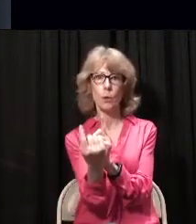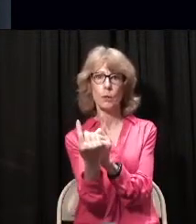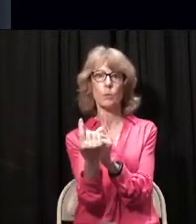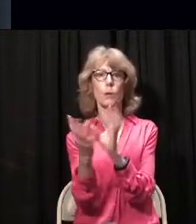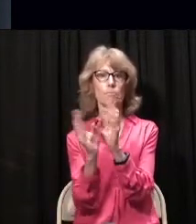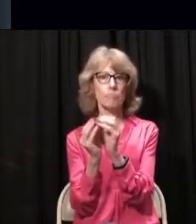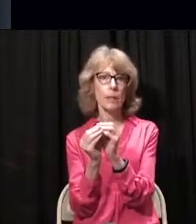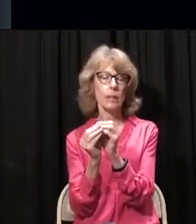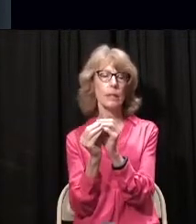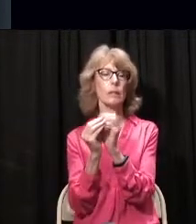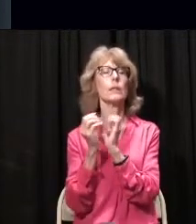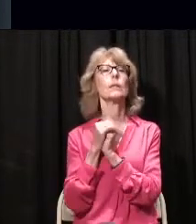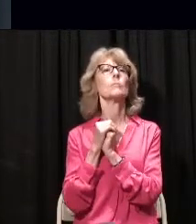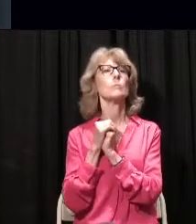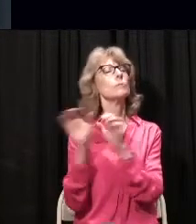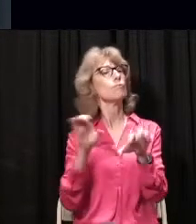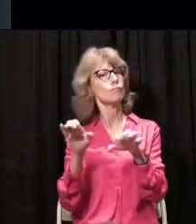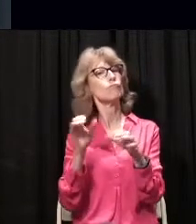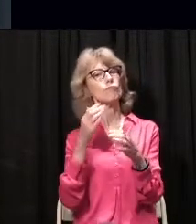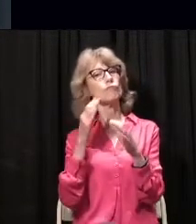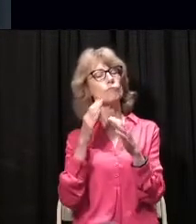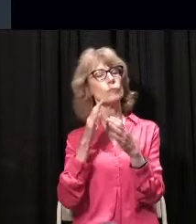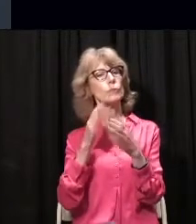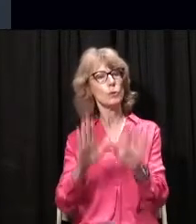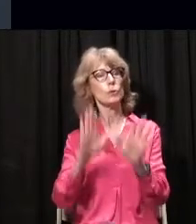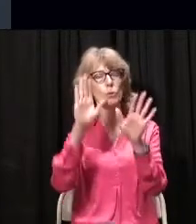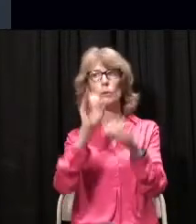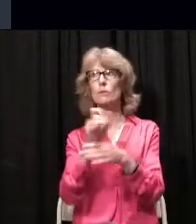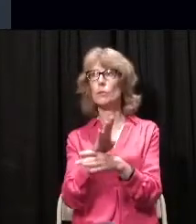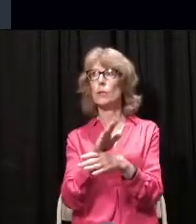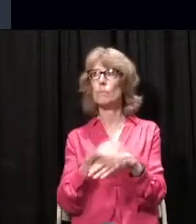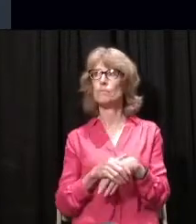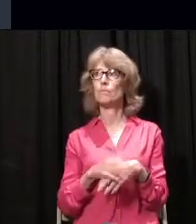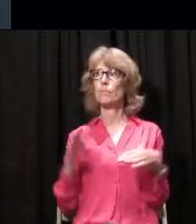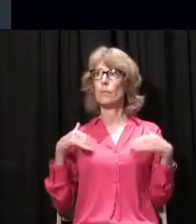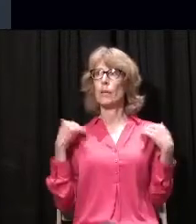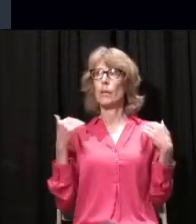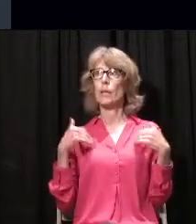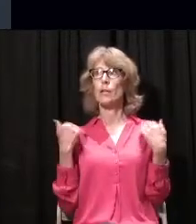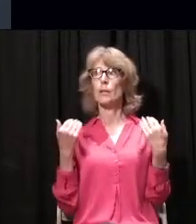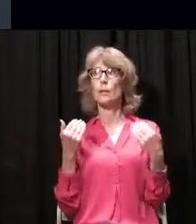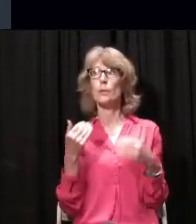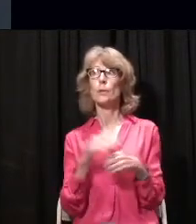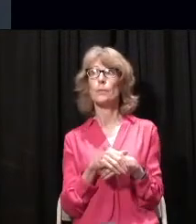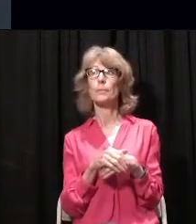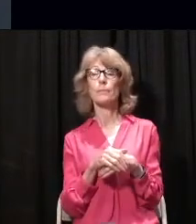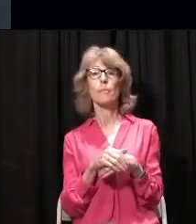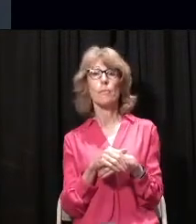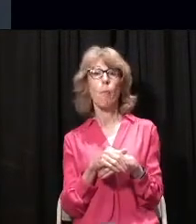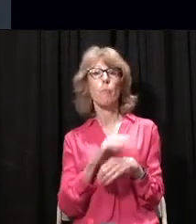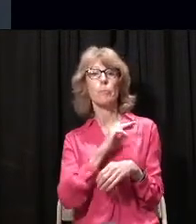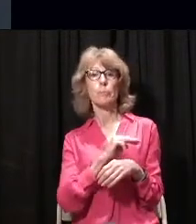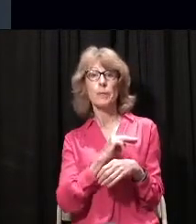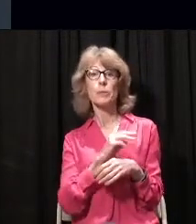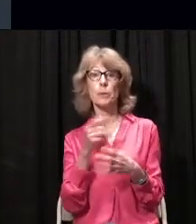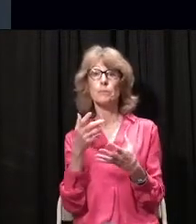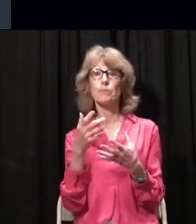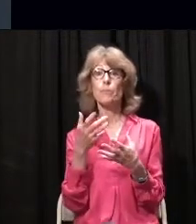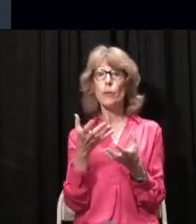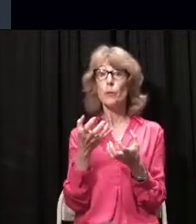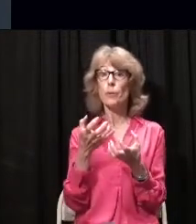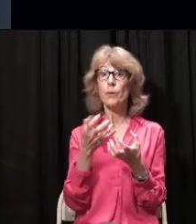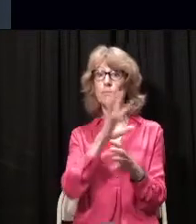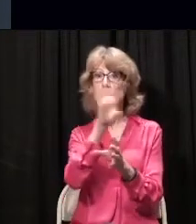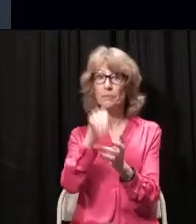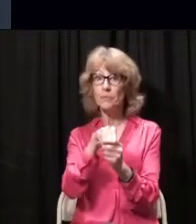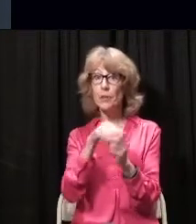job. Youth ministry, this is a great photo. Doesn't this just make you want to be in their youth group? The whole team has